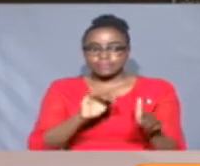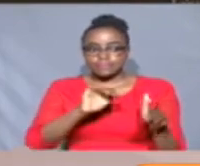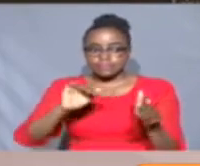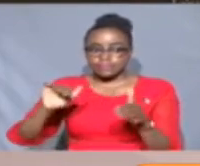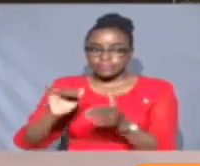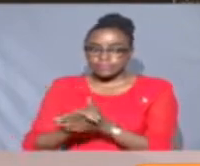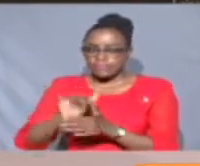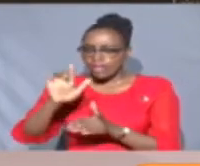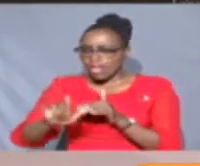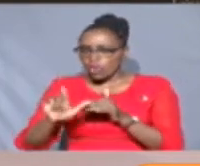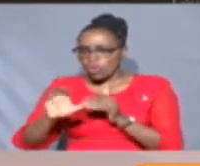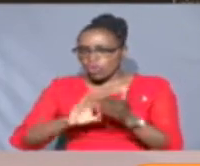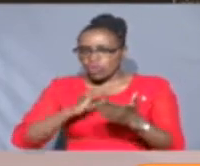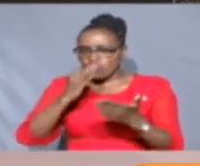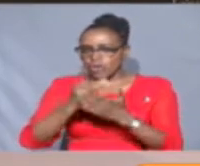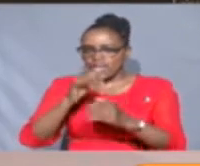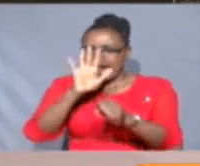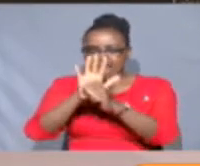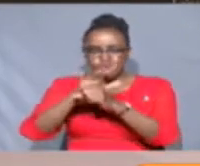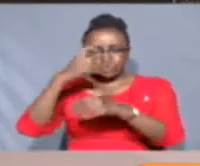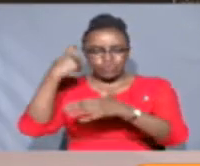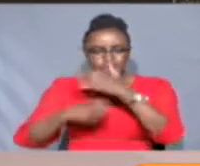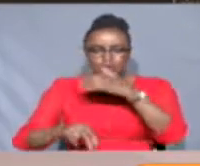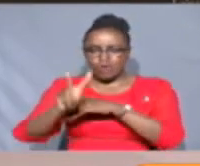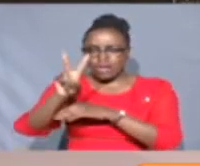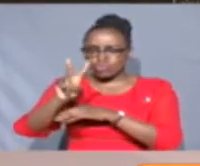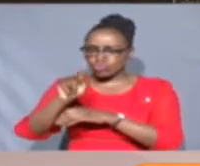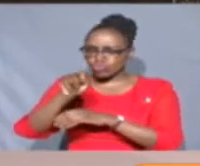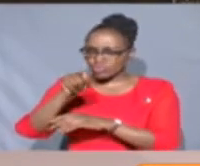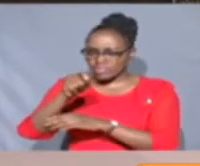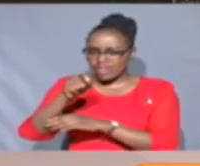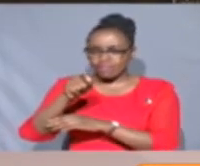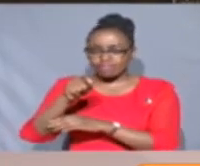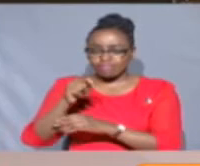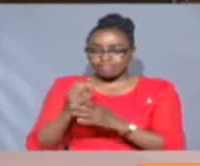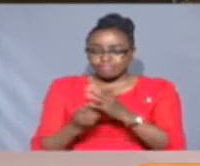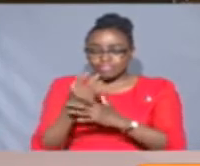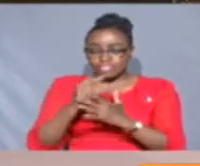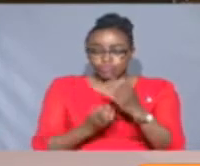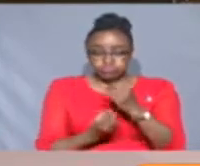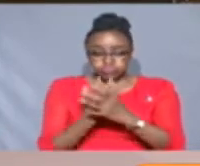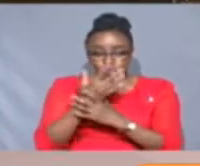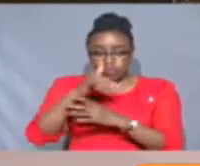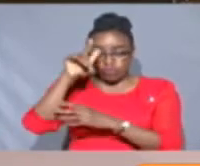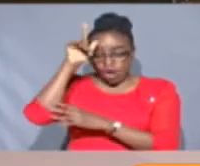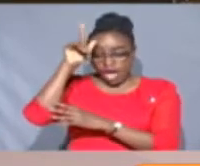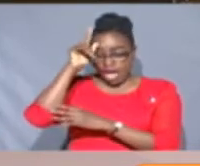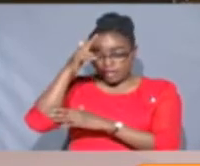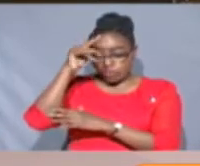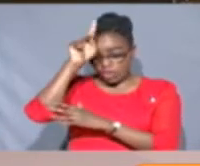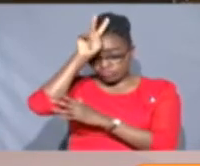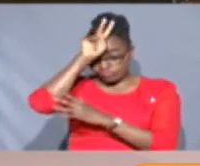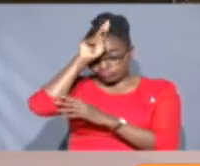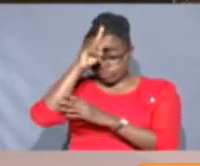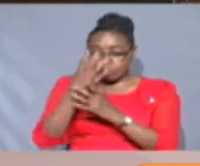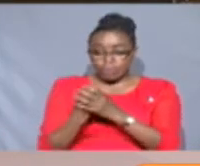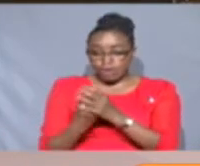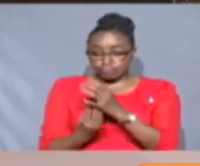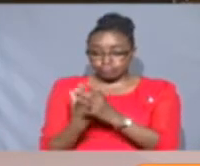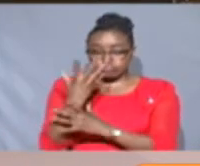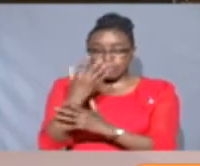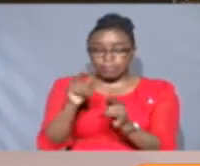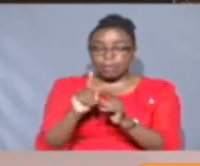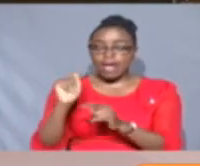Low funding and multiple taxes are two key factors affecting the growth of livestock sector in Kenya. This is according to a report by